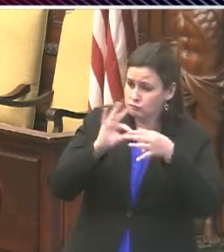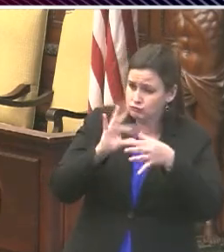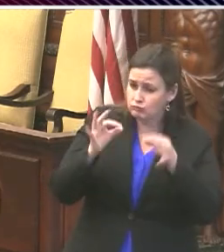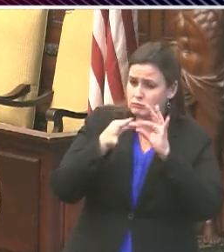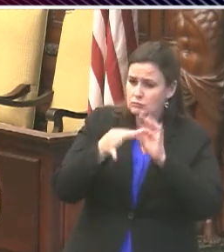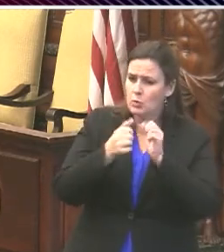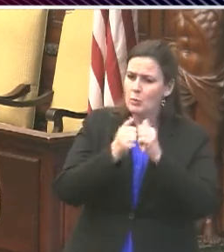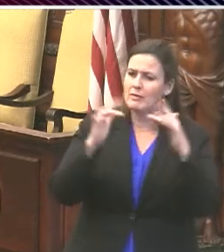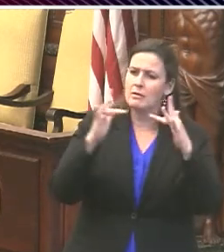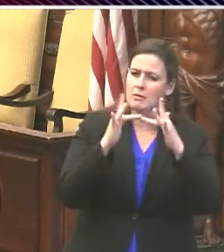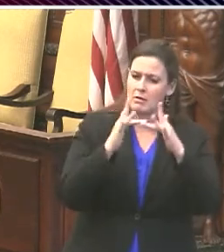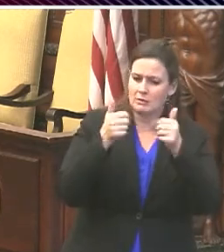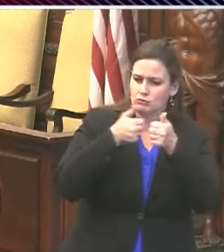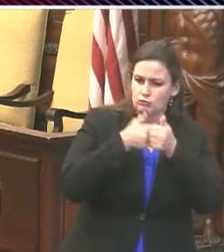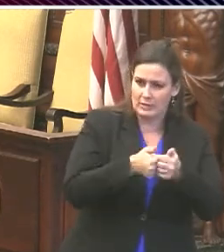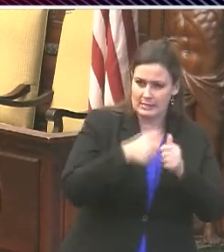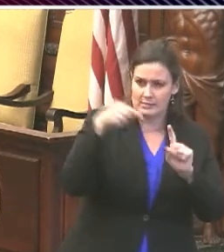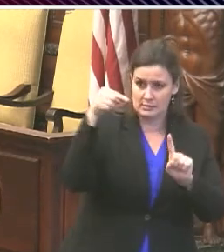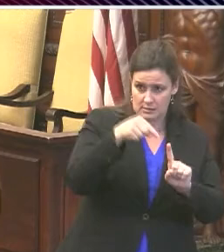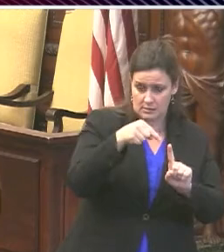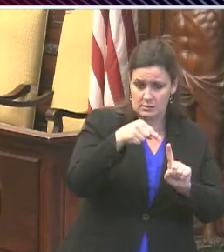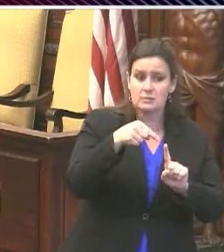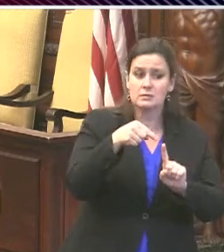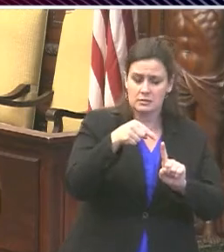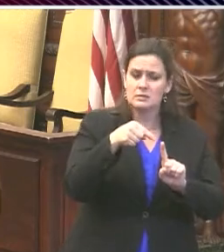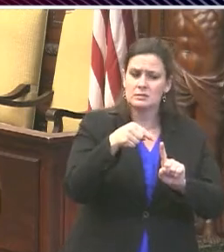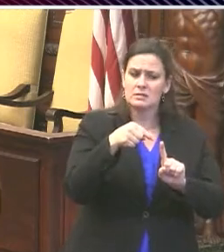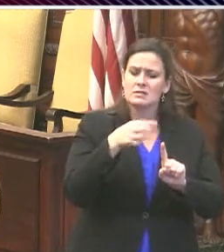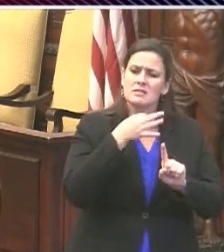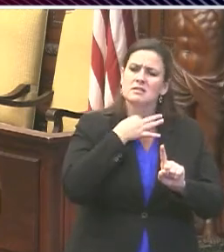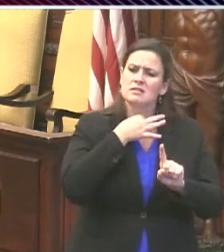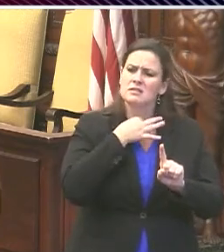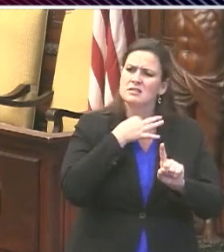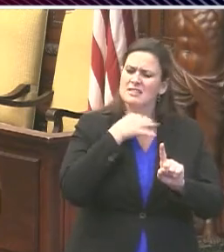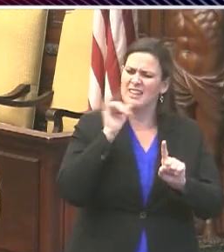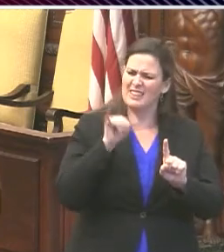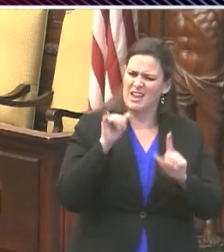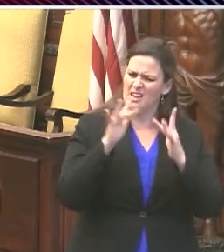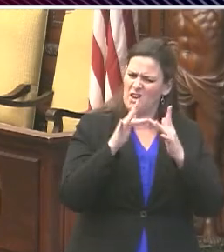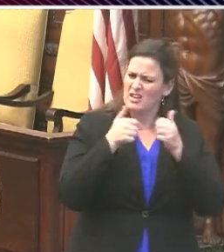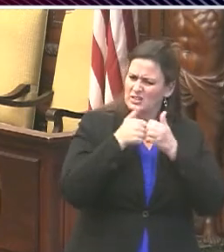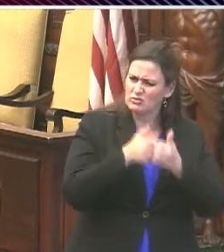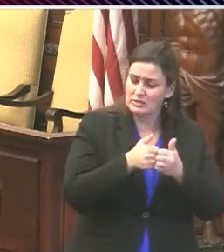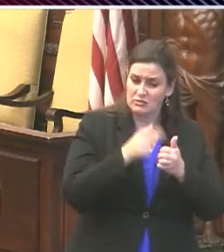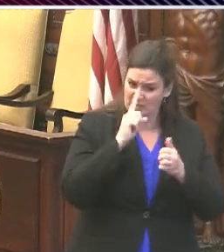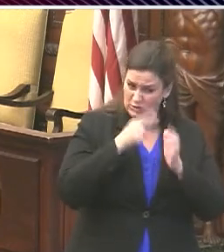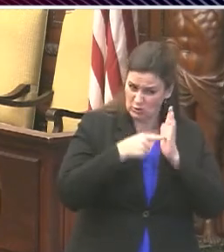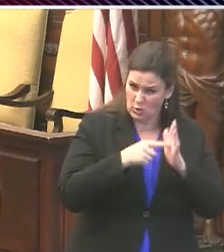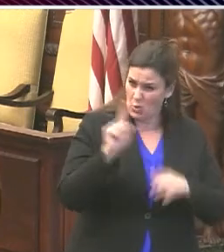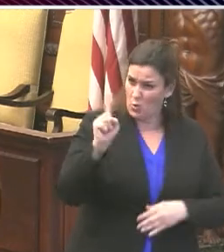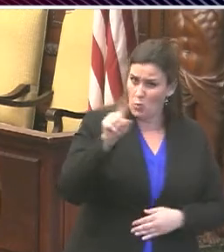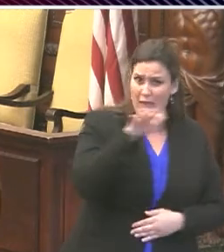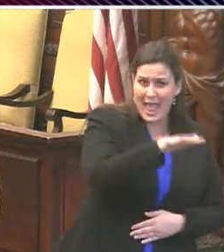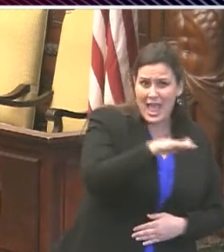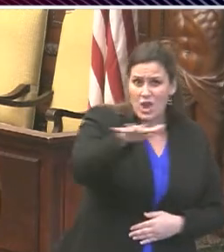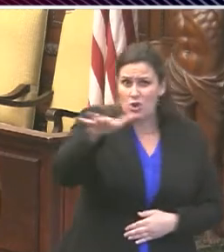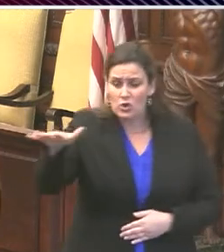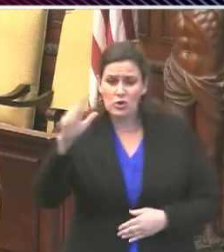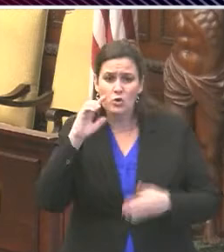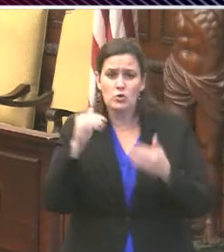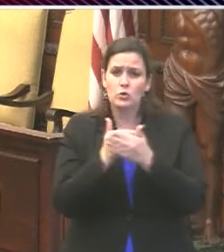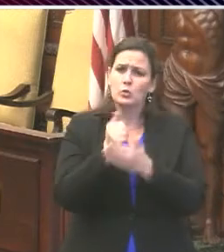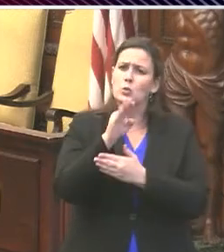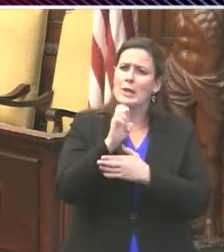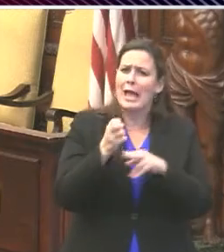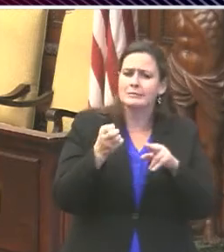contact tracing has given you an idea of where most people with new cases are picking them up,